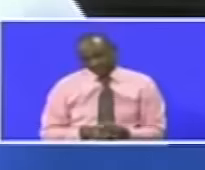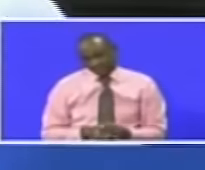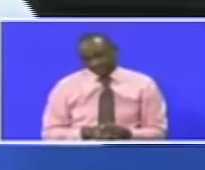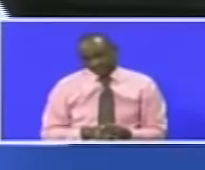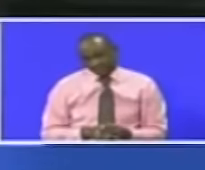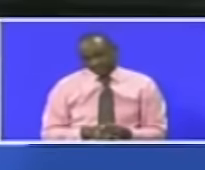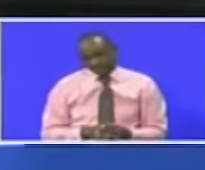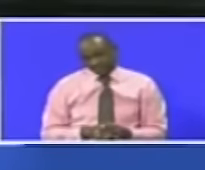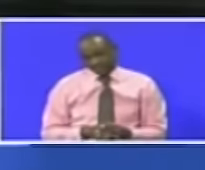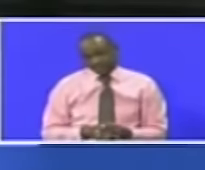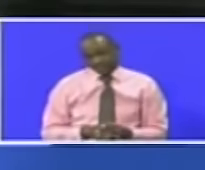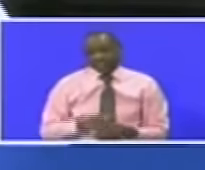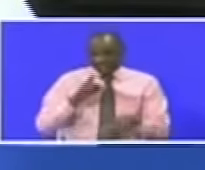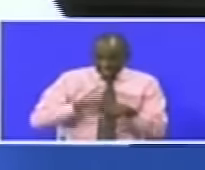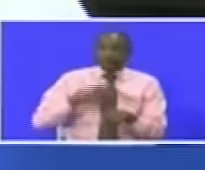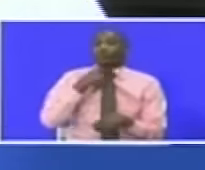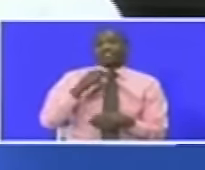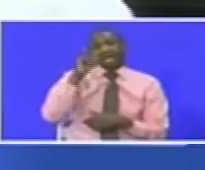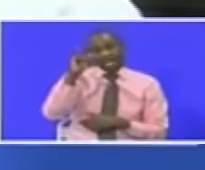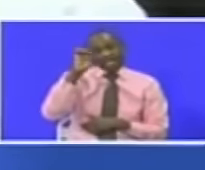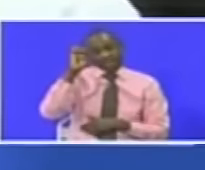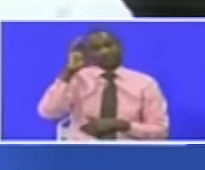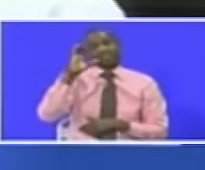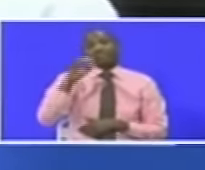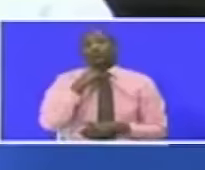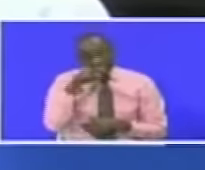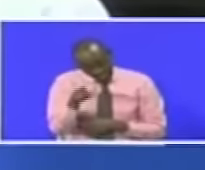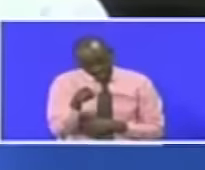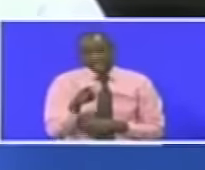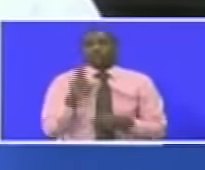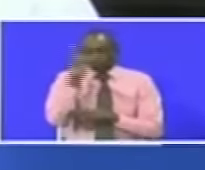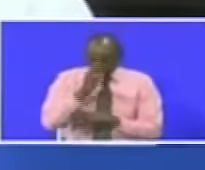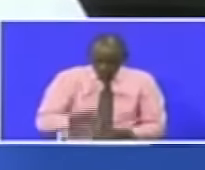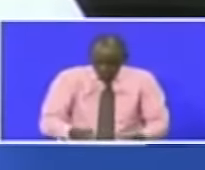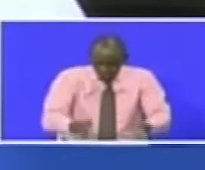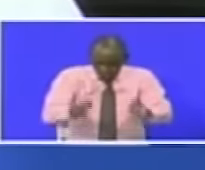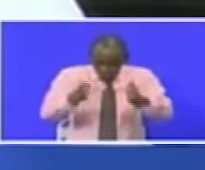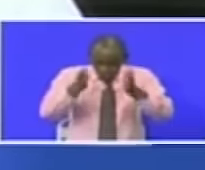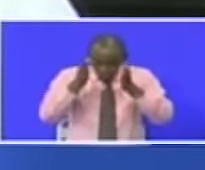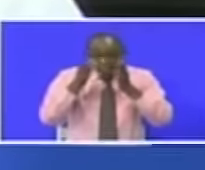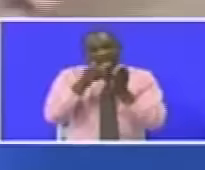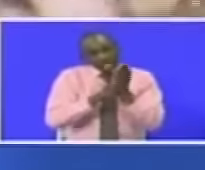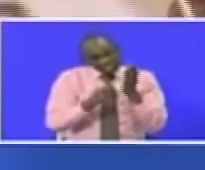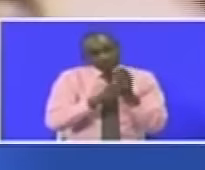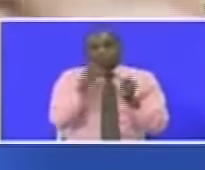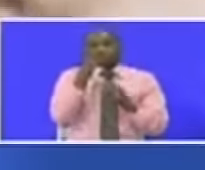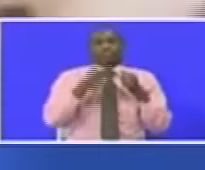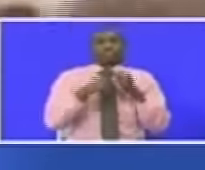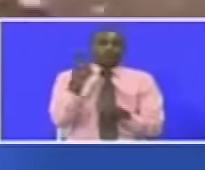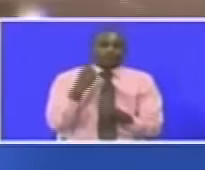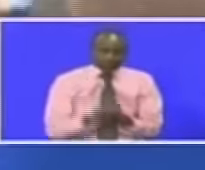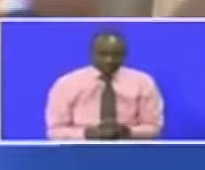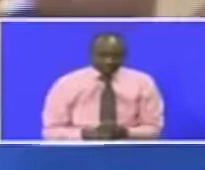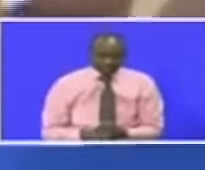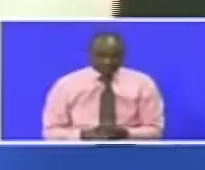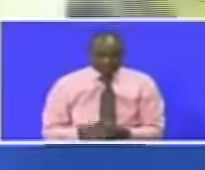2013. Ukitaka kuvunja IEBC unapitia ile barabara ya Article 251. Muremi Mwangi, KTN